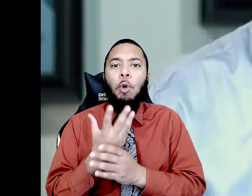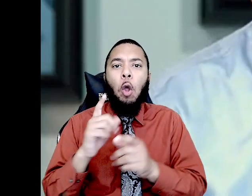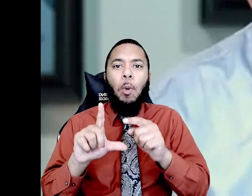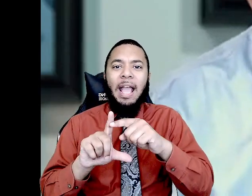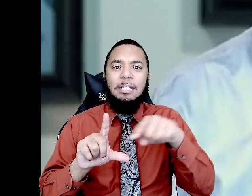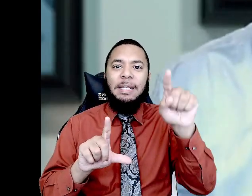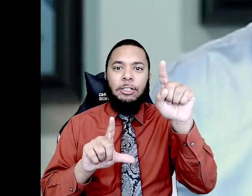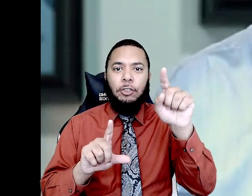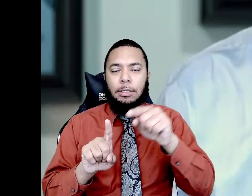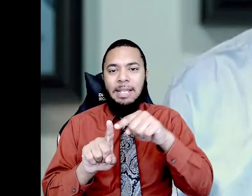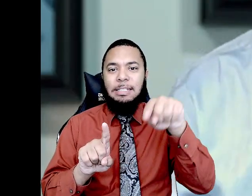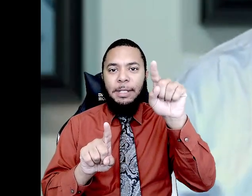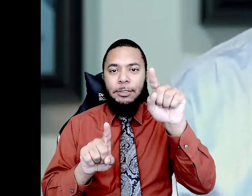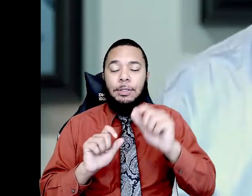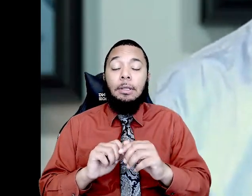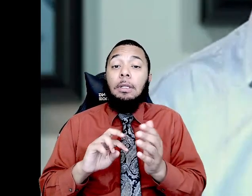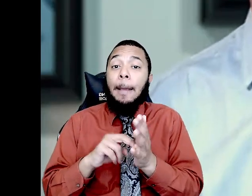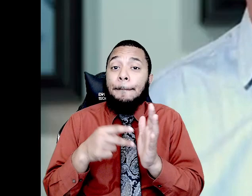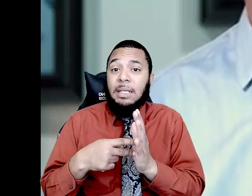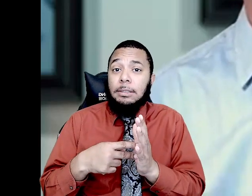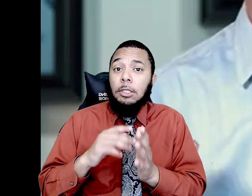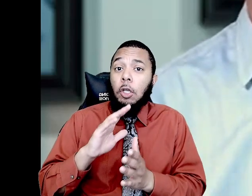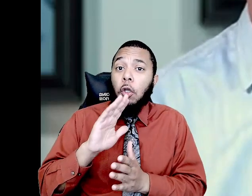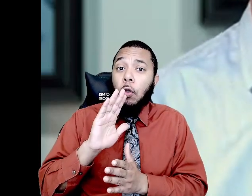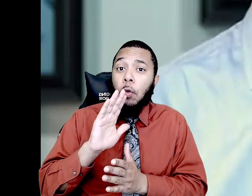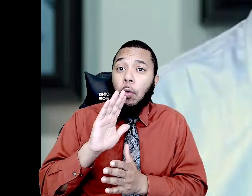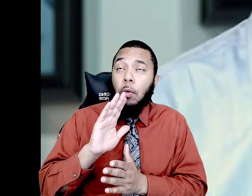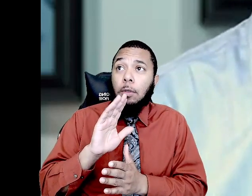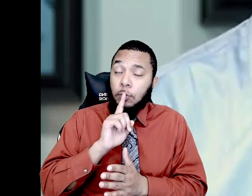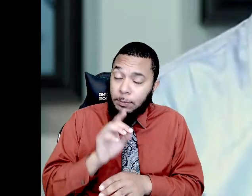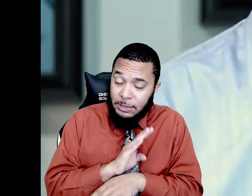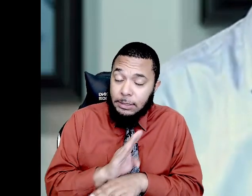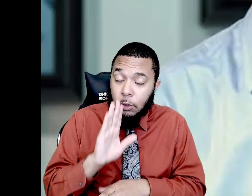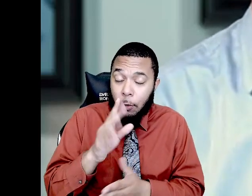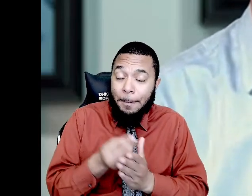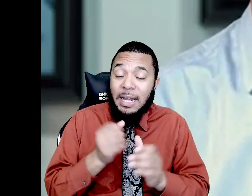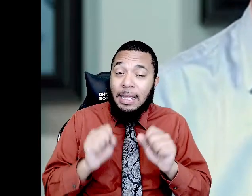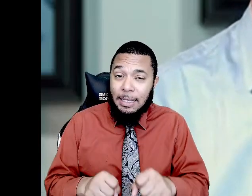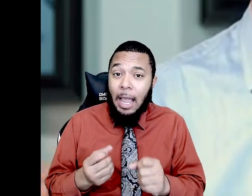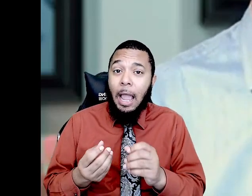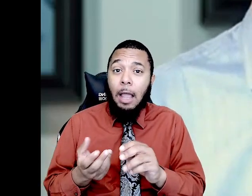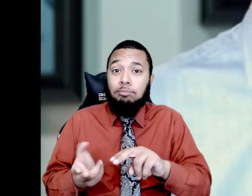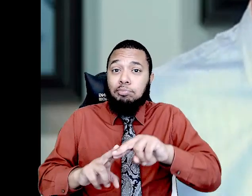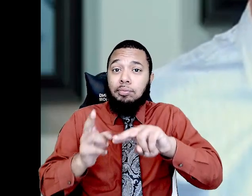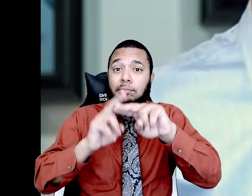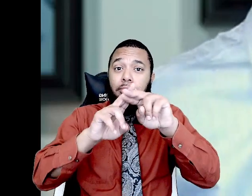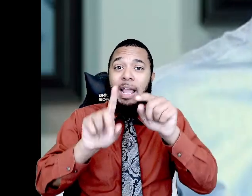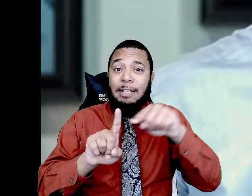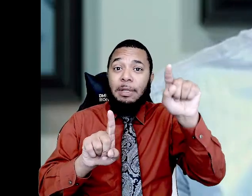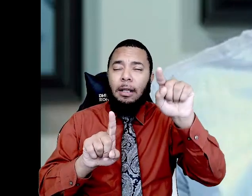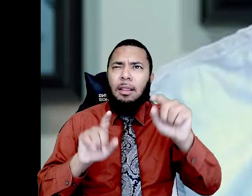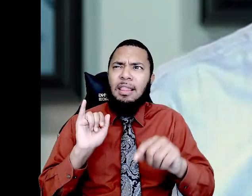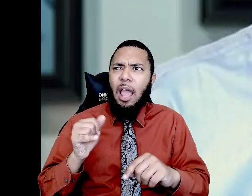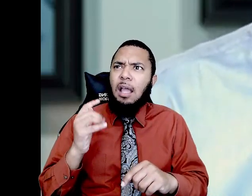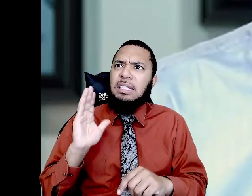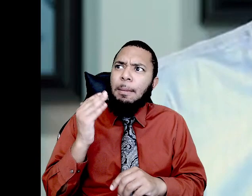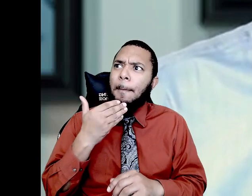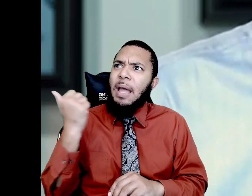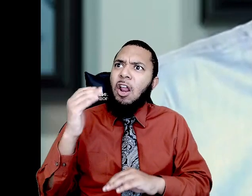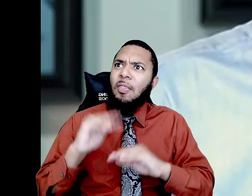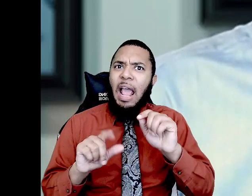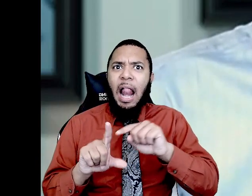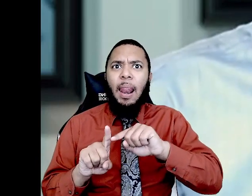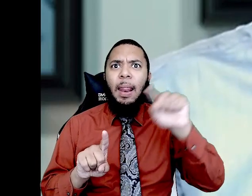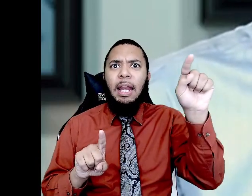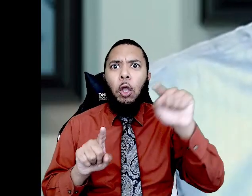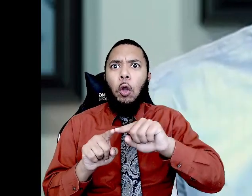That's right. Your money can grow exponentially. That sounds so much better than linear.